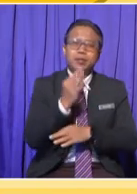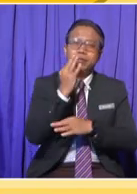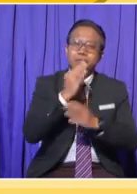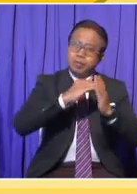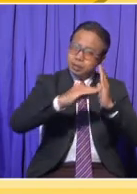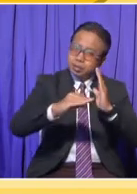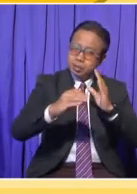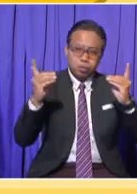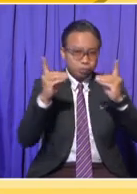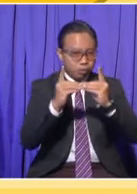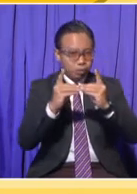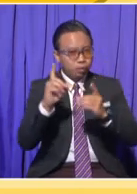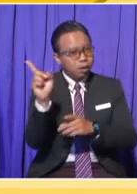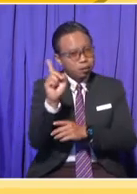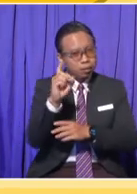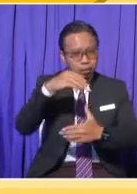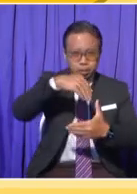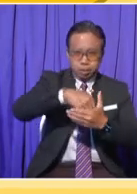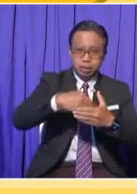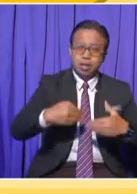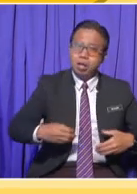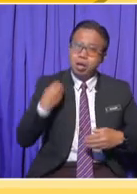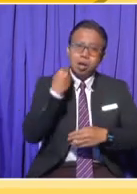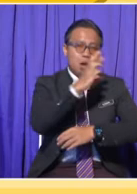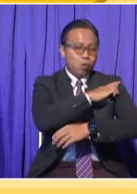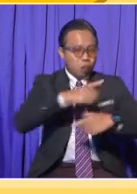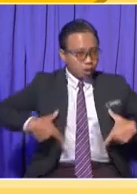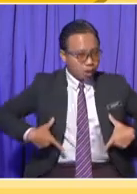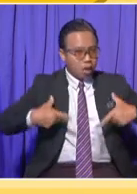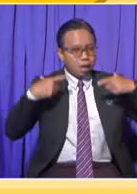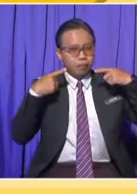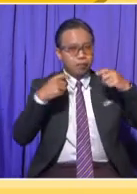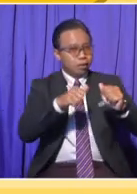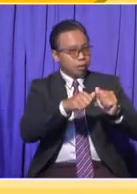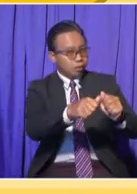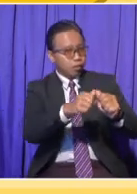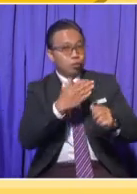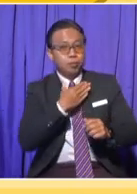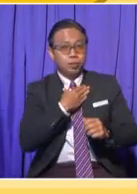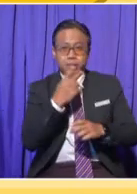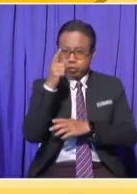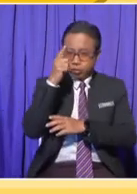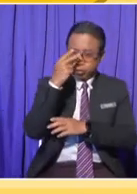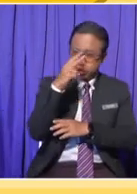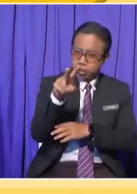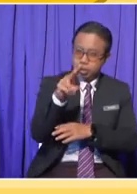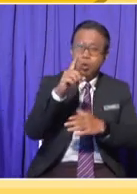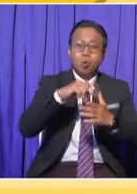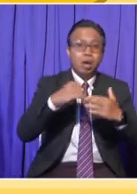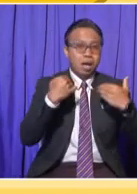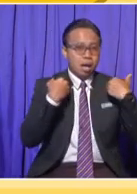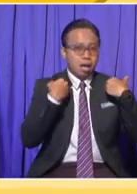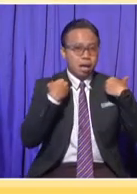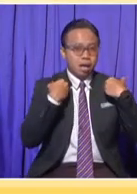Fractions are found everywhere in our daily life. Follow me. Let's see what I have in